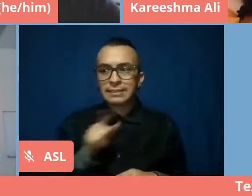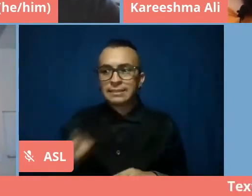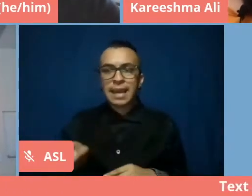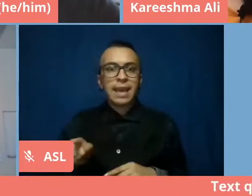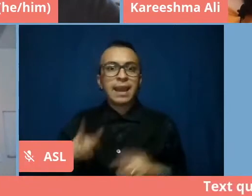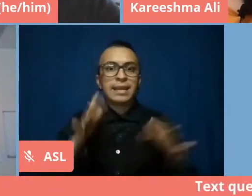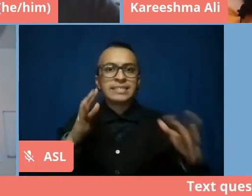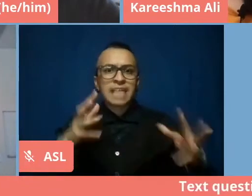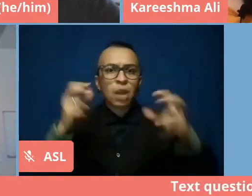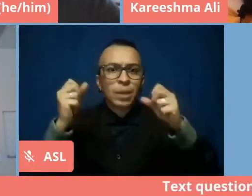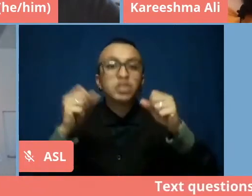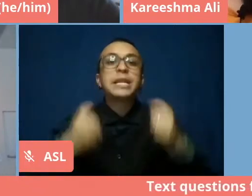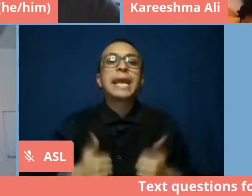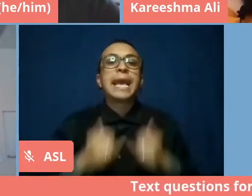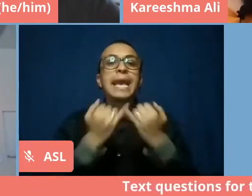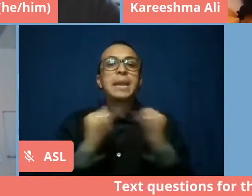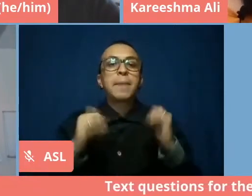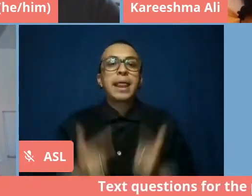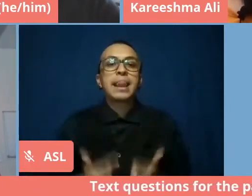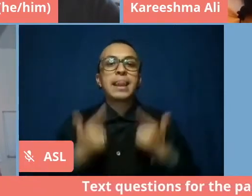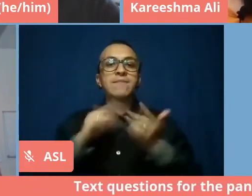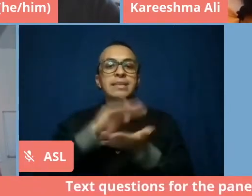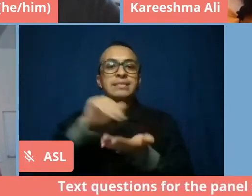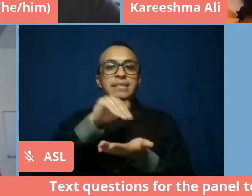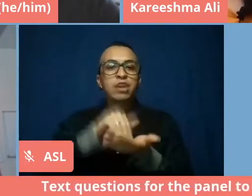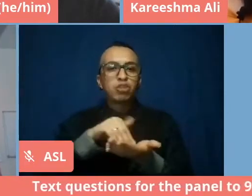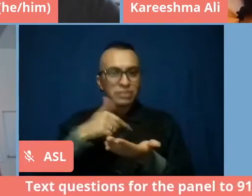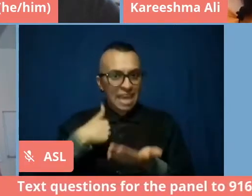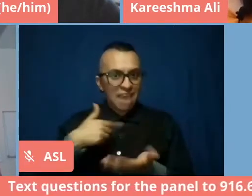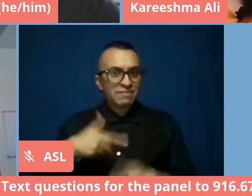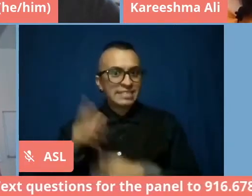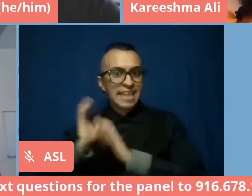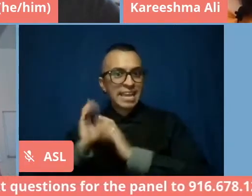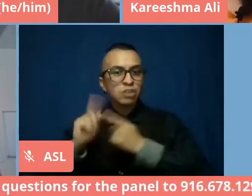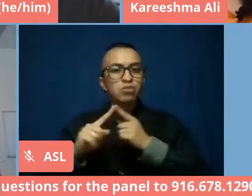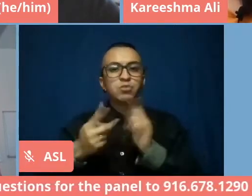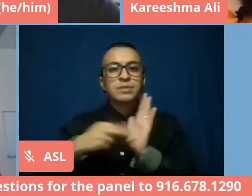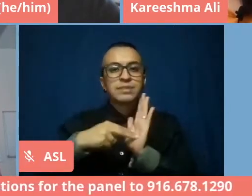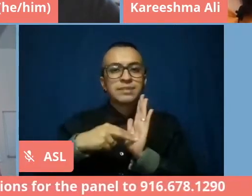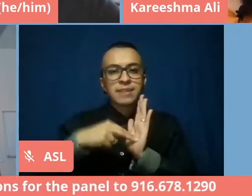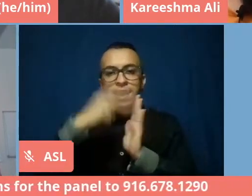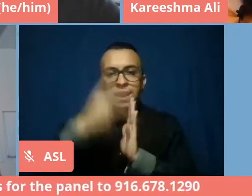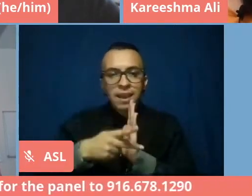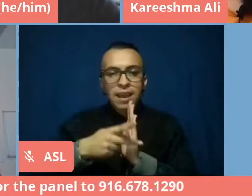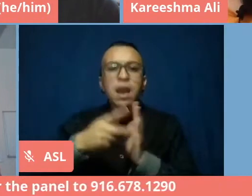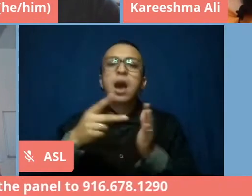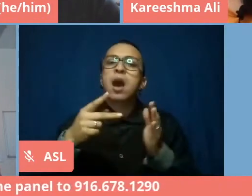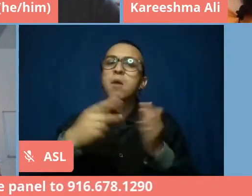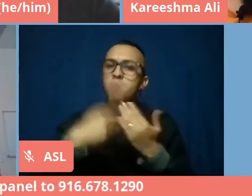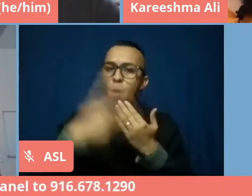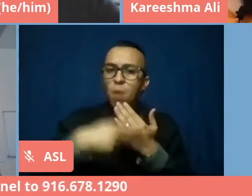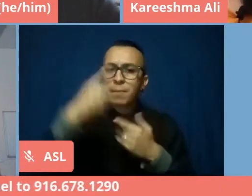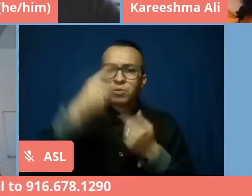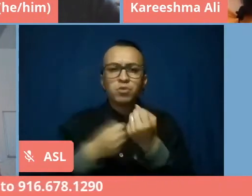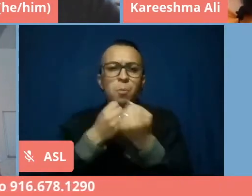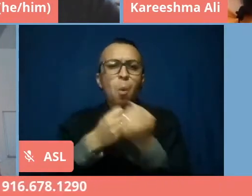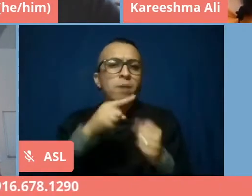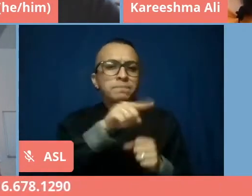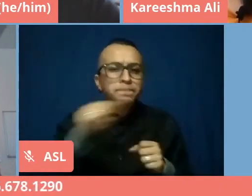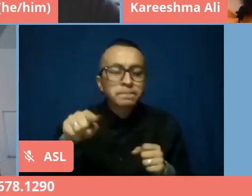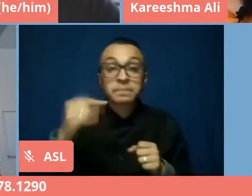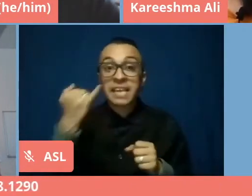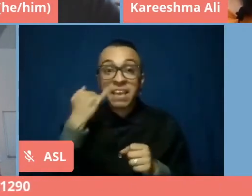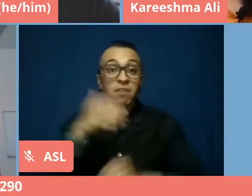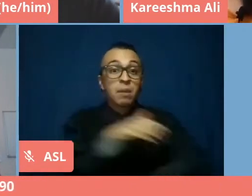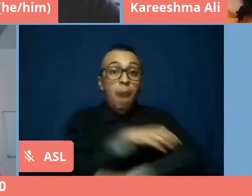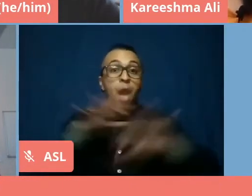that independent living centers have taken to stand up a program to support folks when public safety power